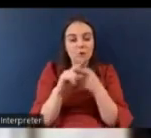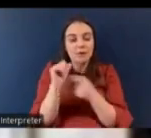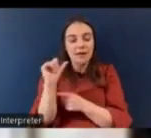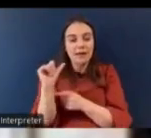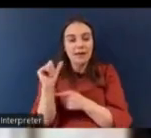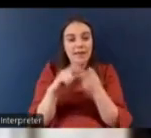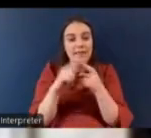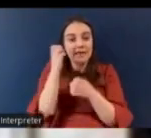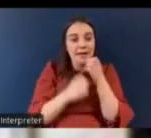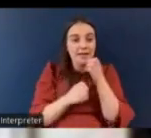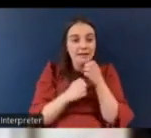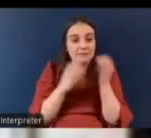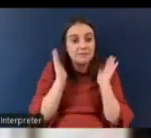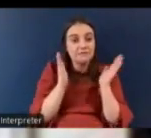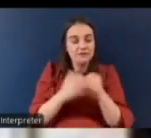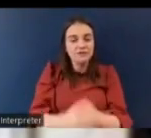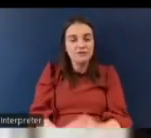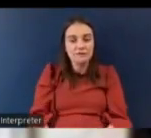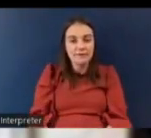the activity.